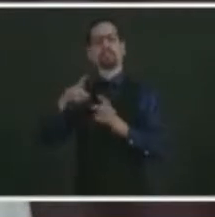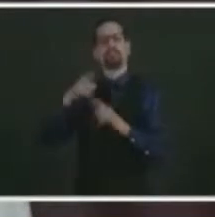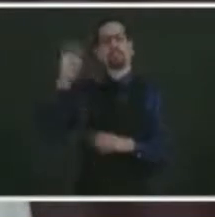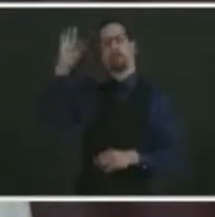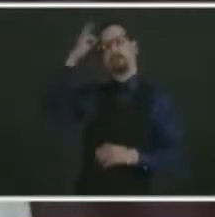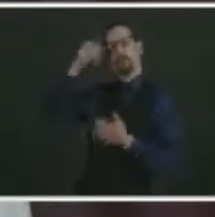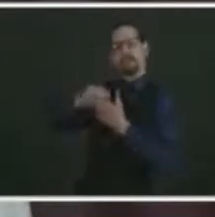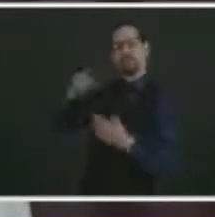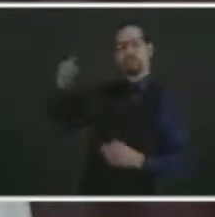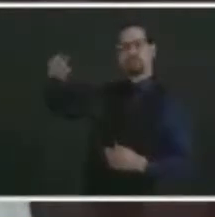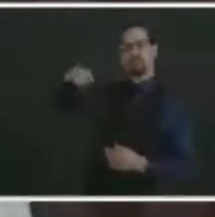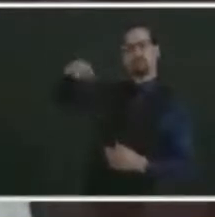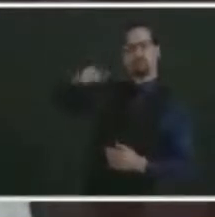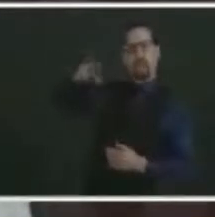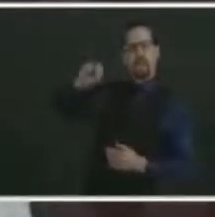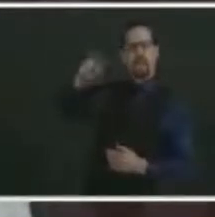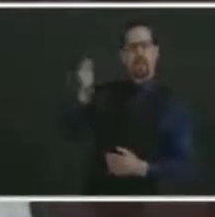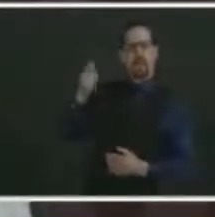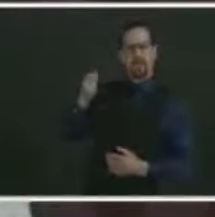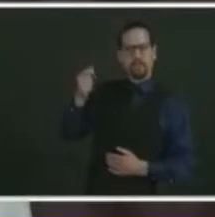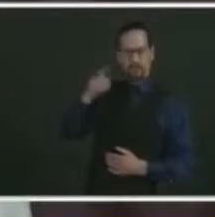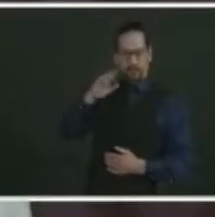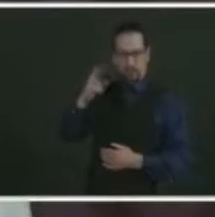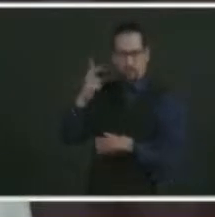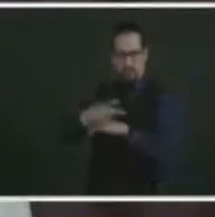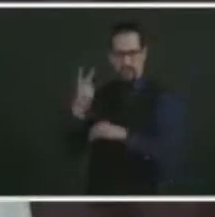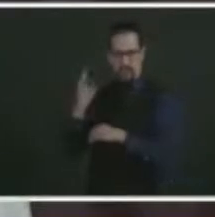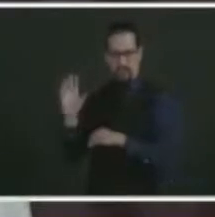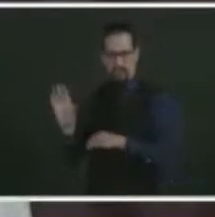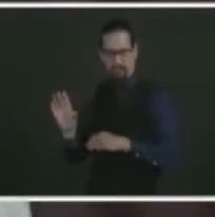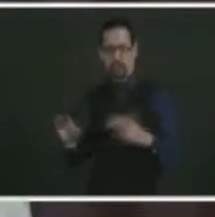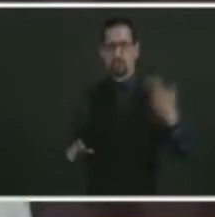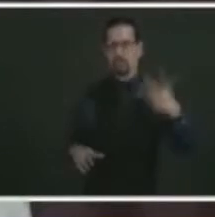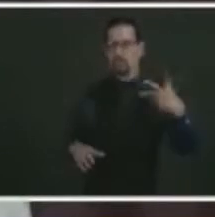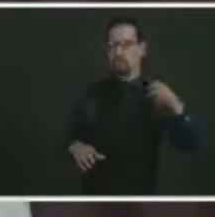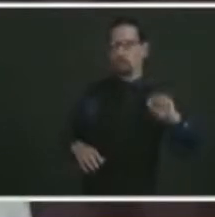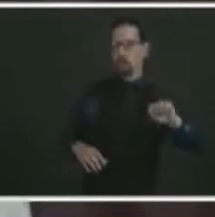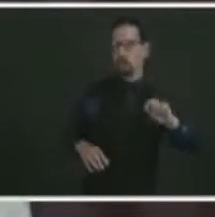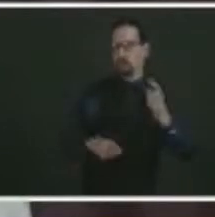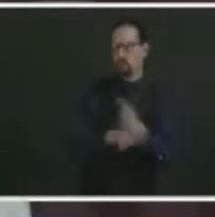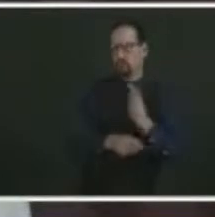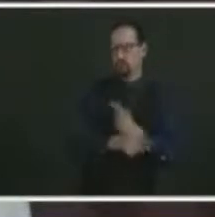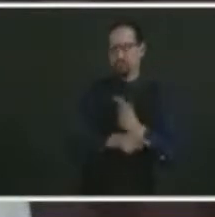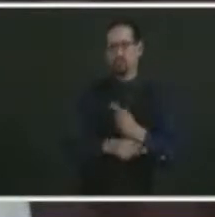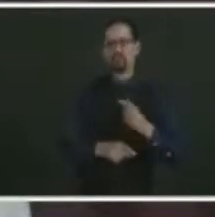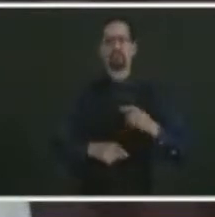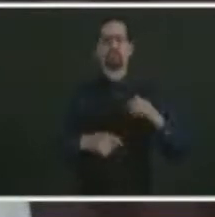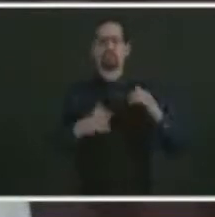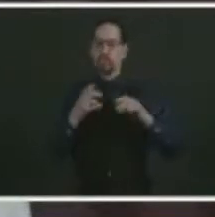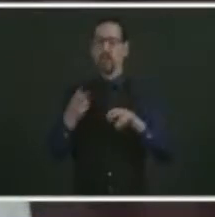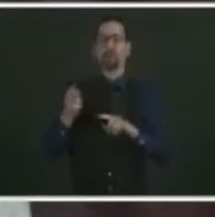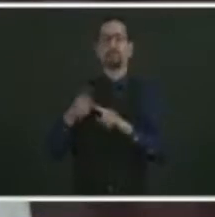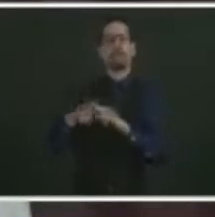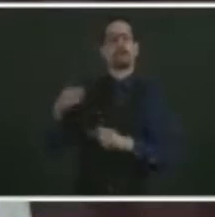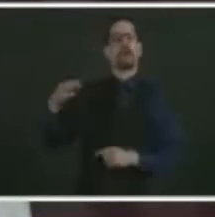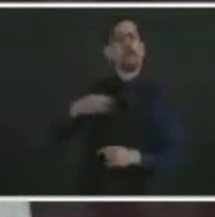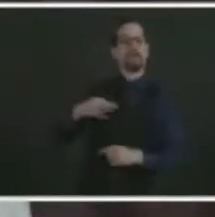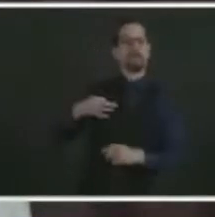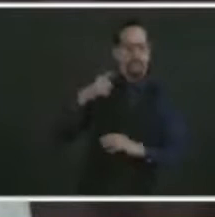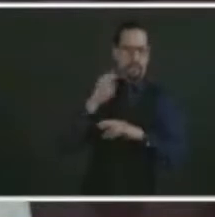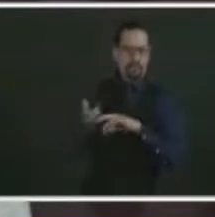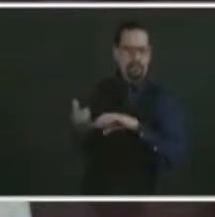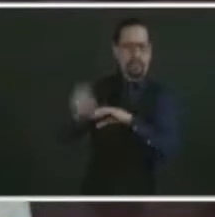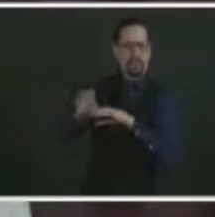for those 2 days. You also are eligible for the $600 a week supplemental pay that Congress passed as part of the CARES